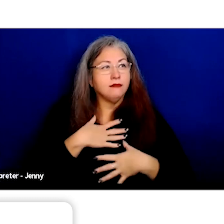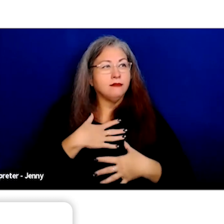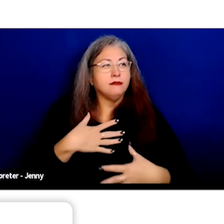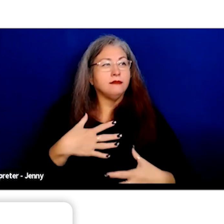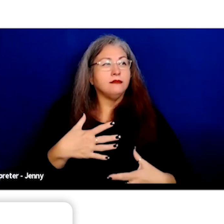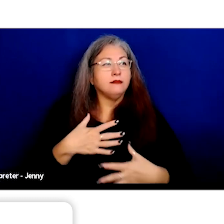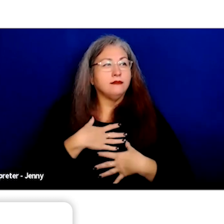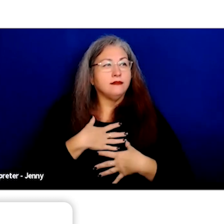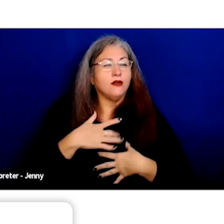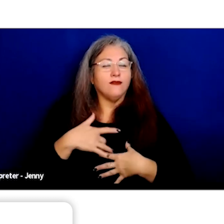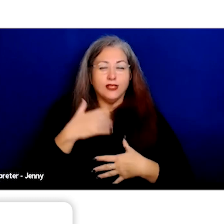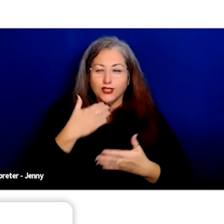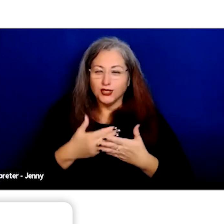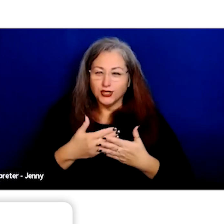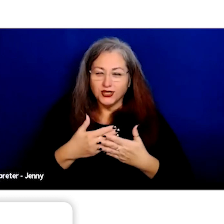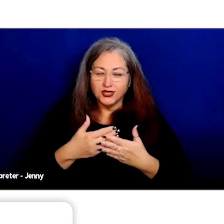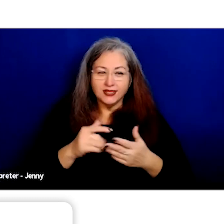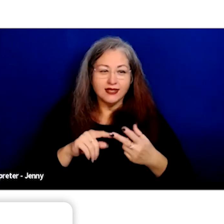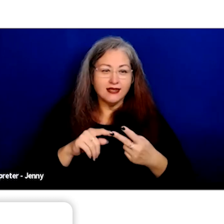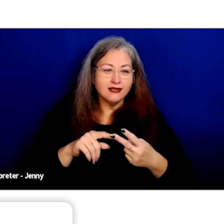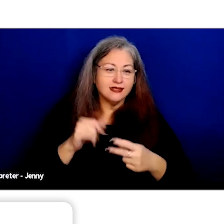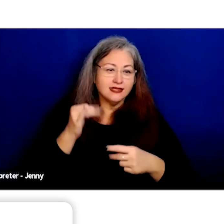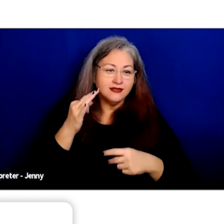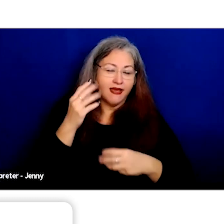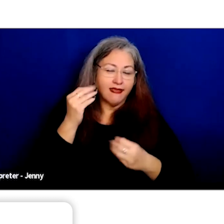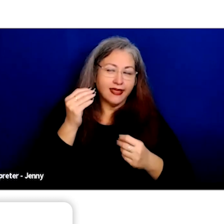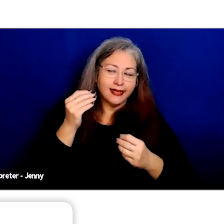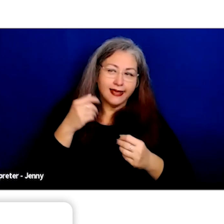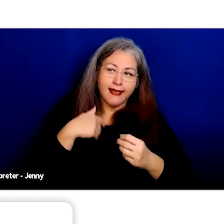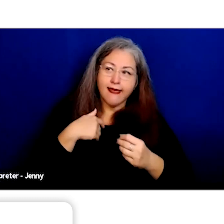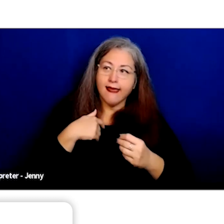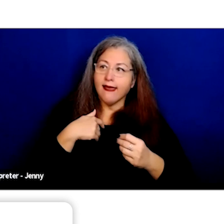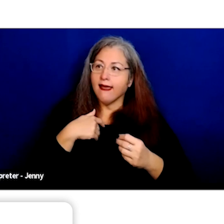feels good. When I think about,